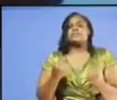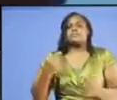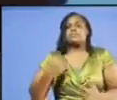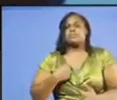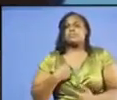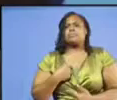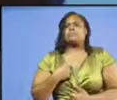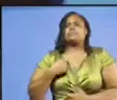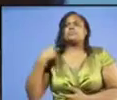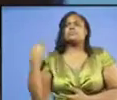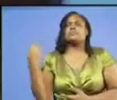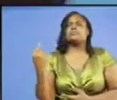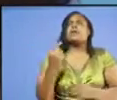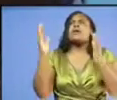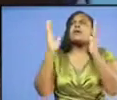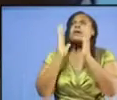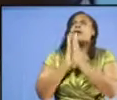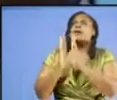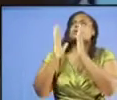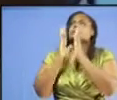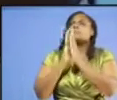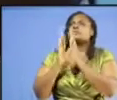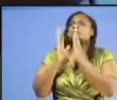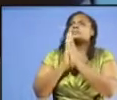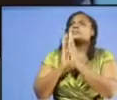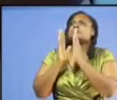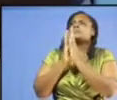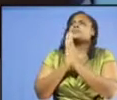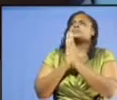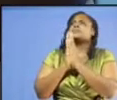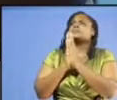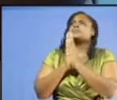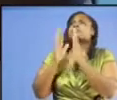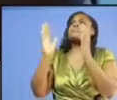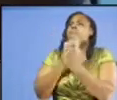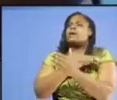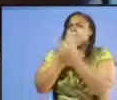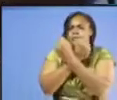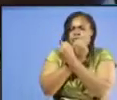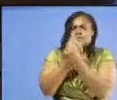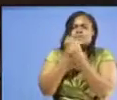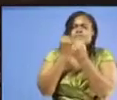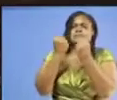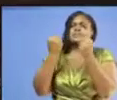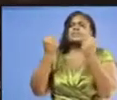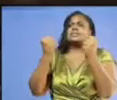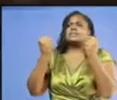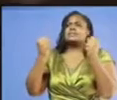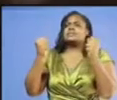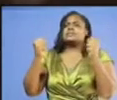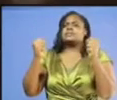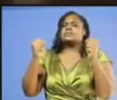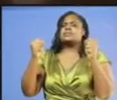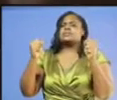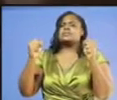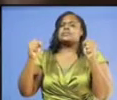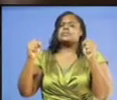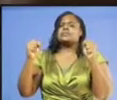I ask my dear Savior to lead